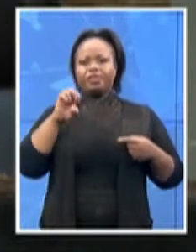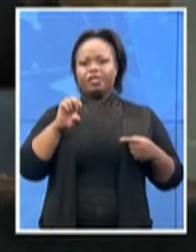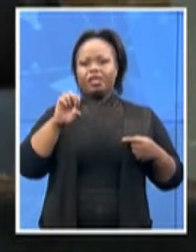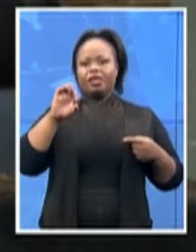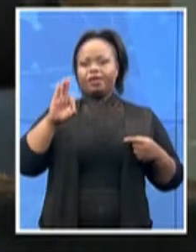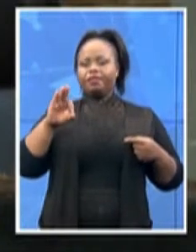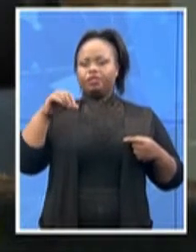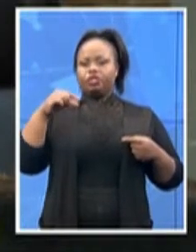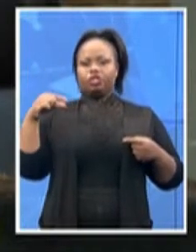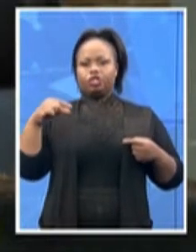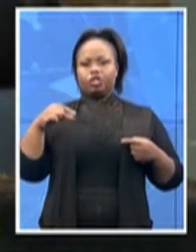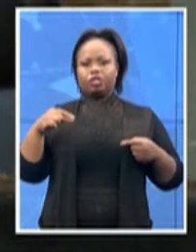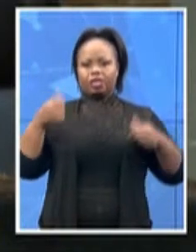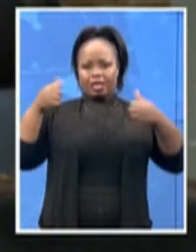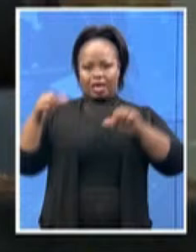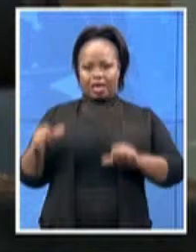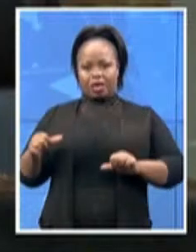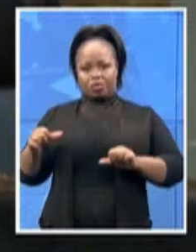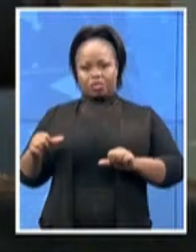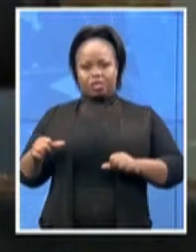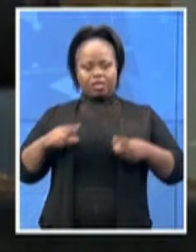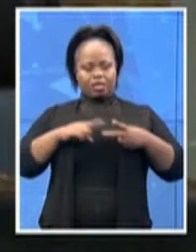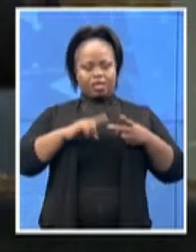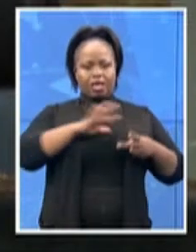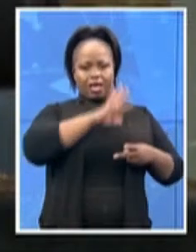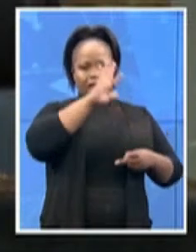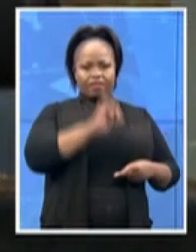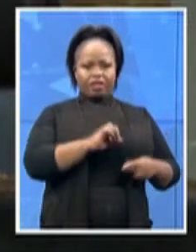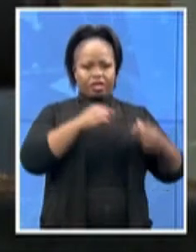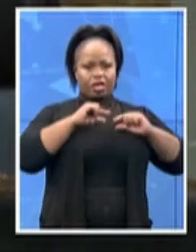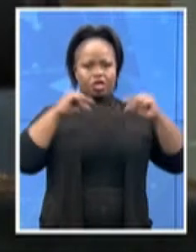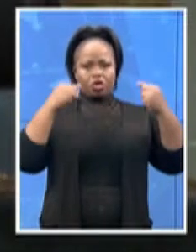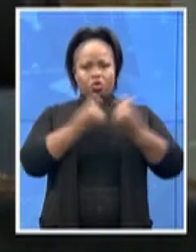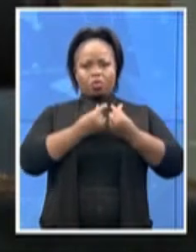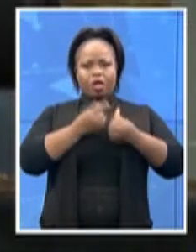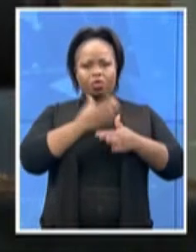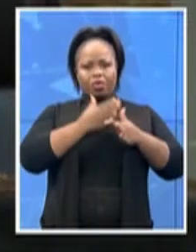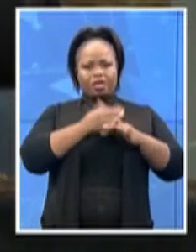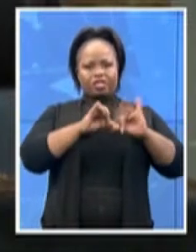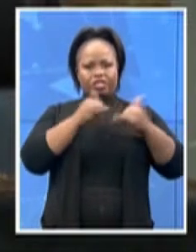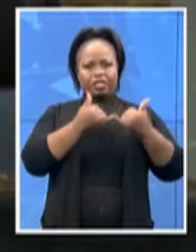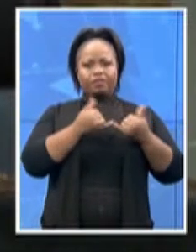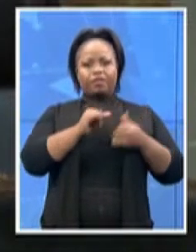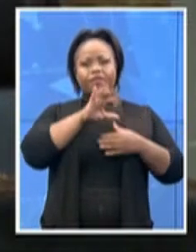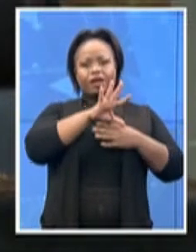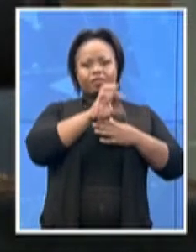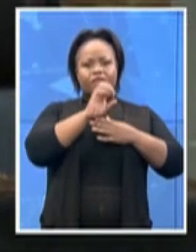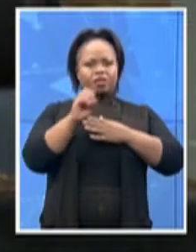African Global Operations is the sum of 500,000 rand donated by the